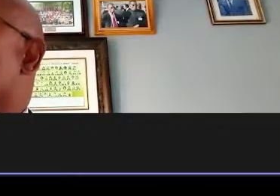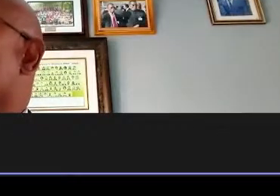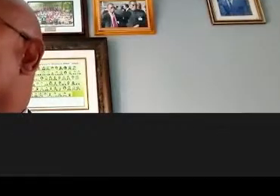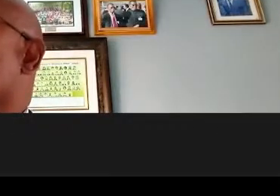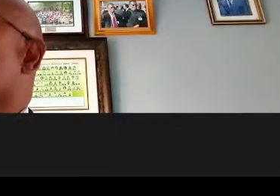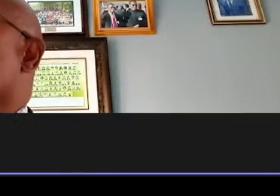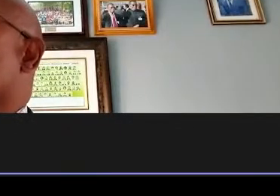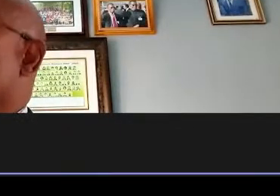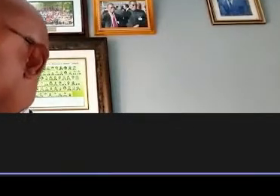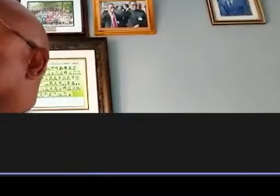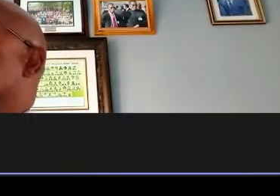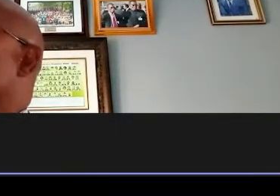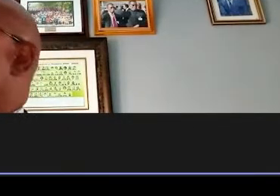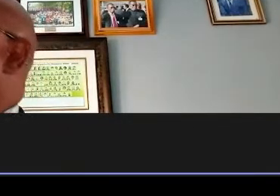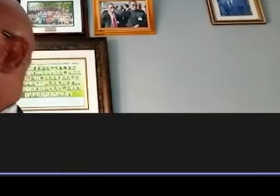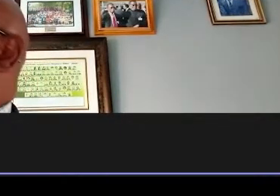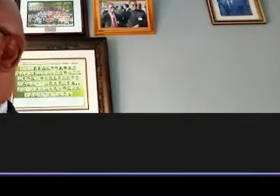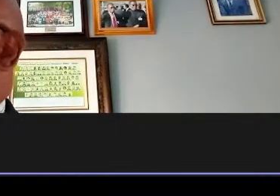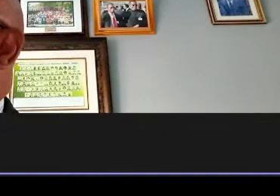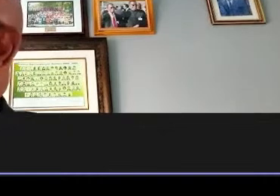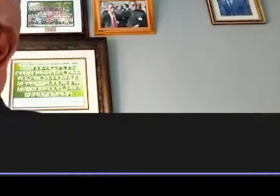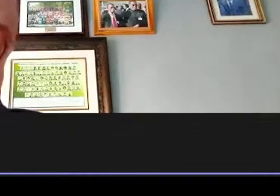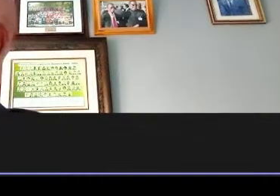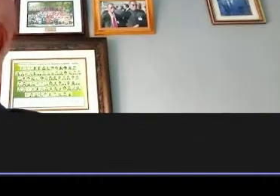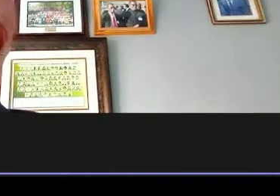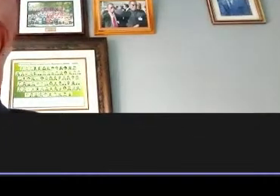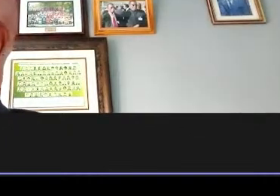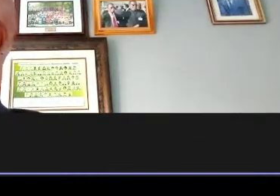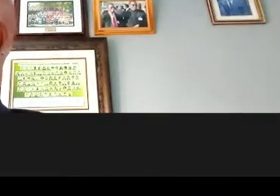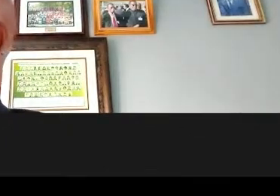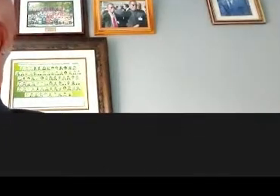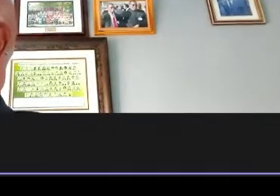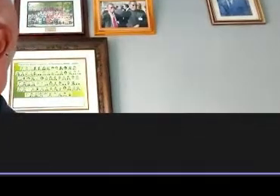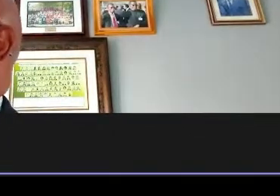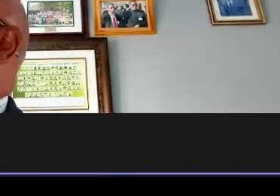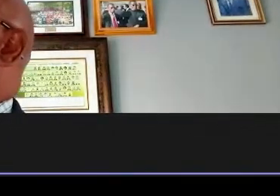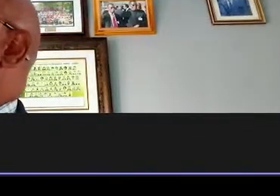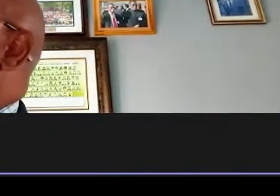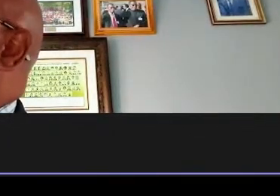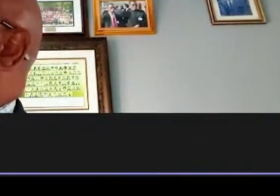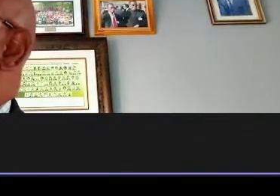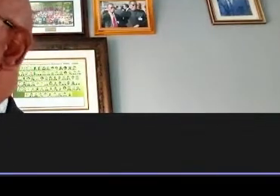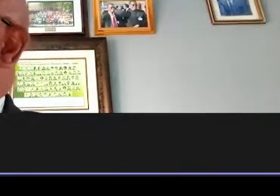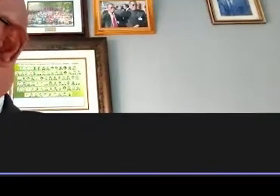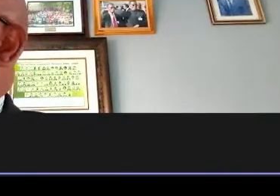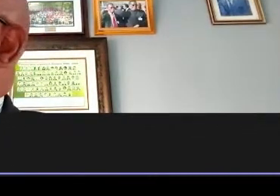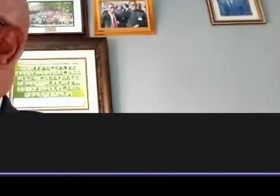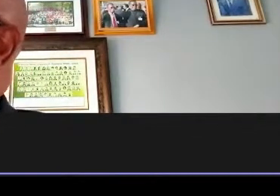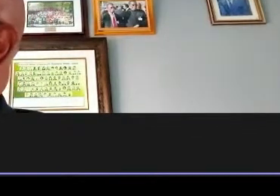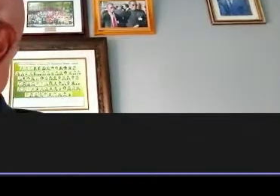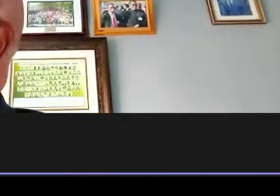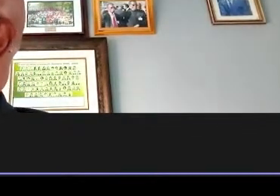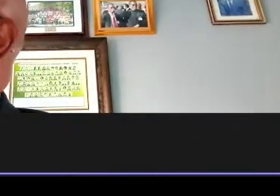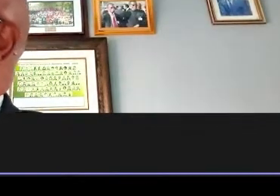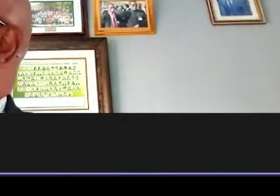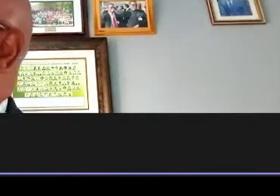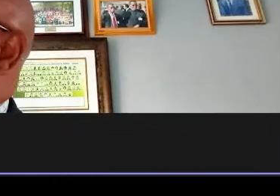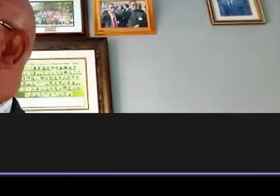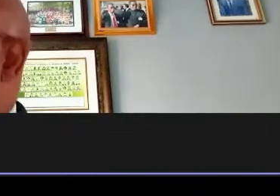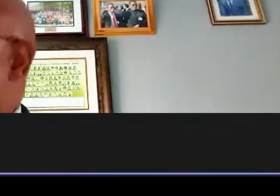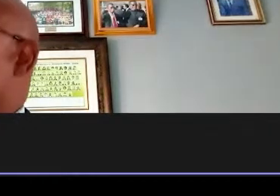housing. It further states that according to city documents, the Ethiopian municipality has a backlog of more